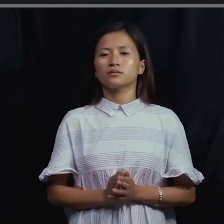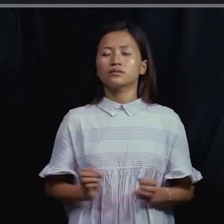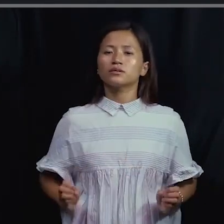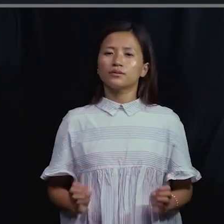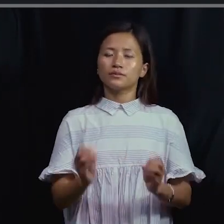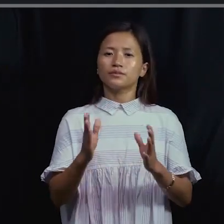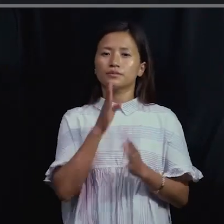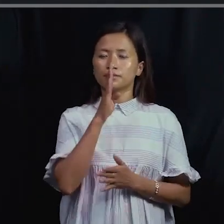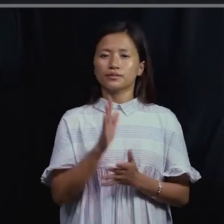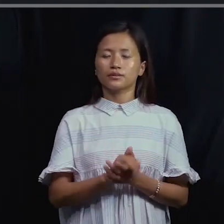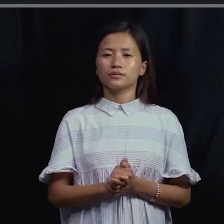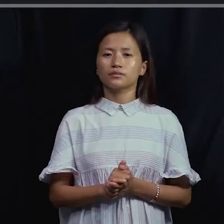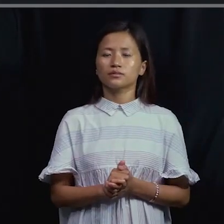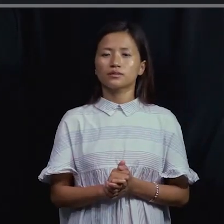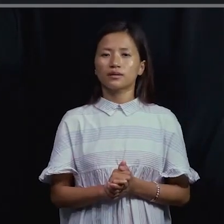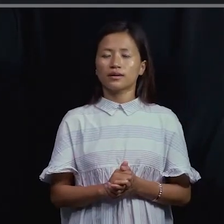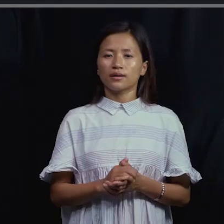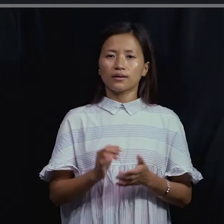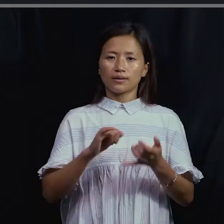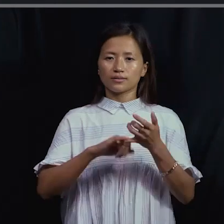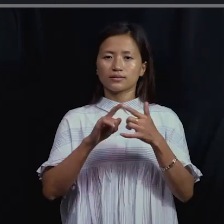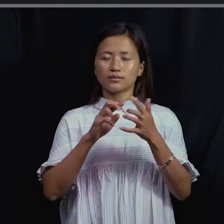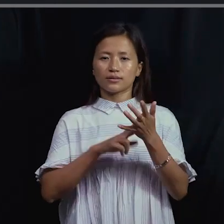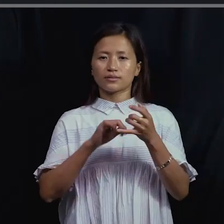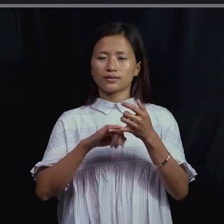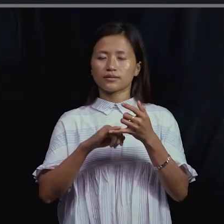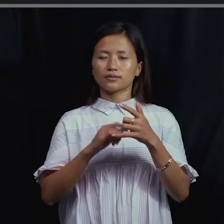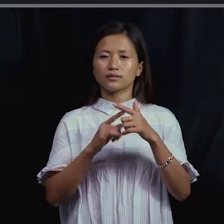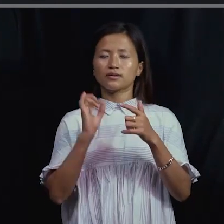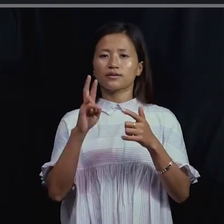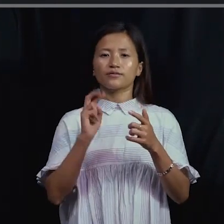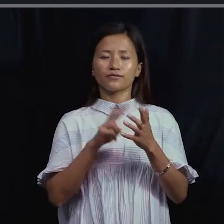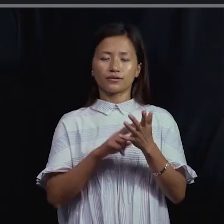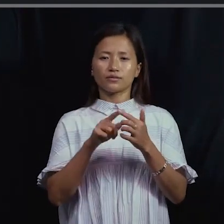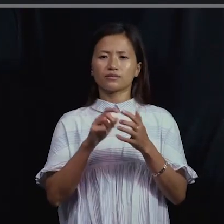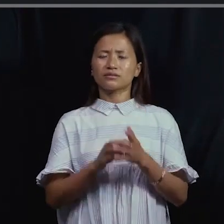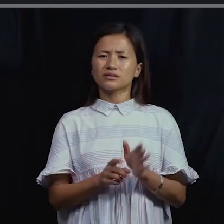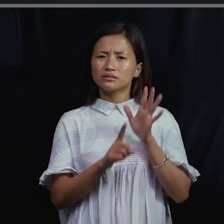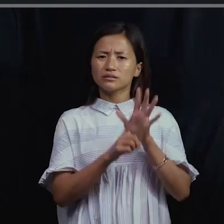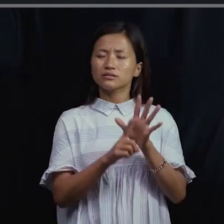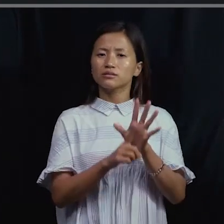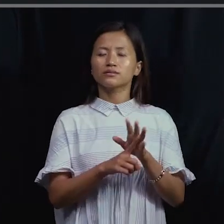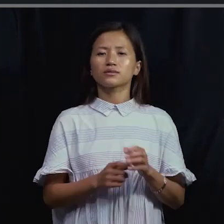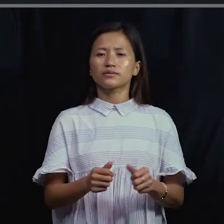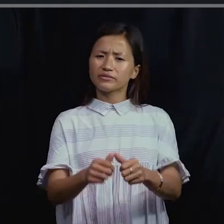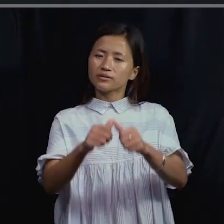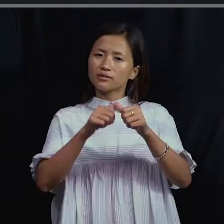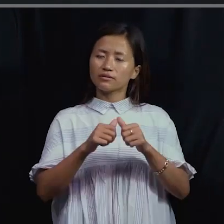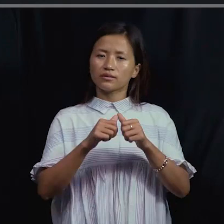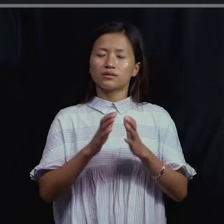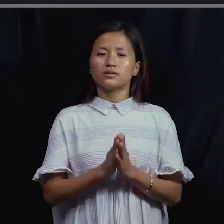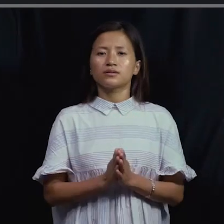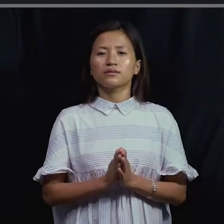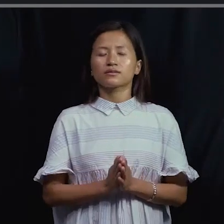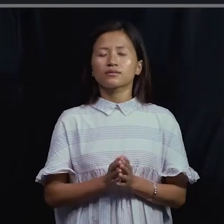become sensitive because you get scolding, sometimes you get advice also, right? So you